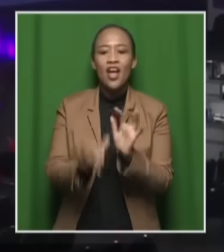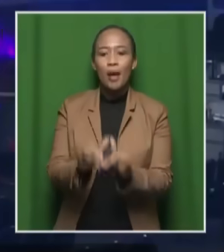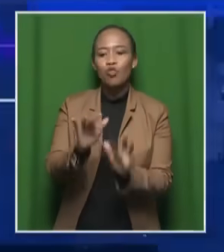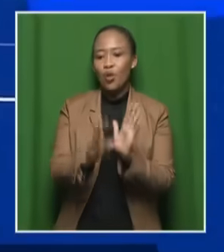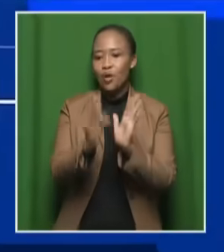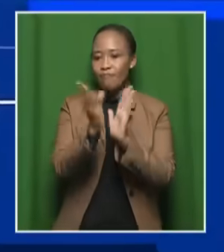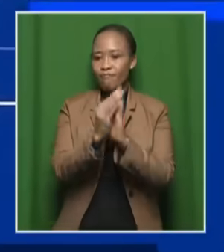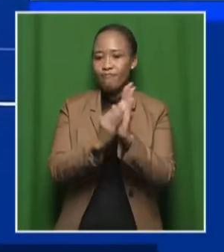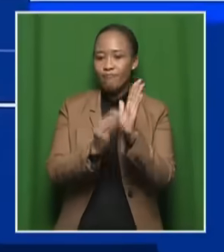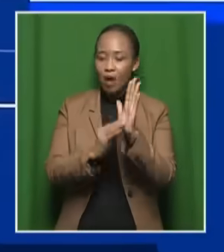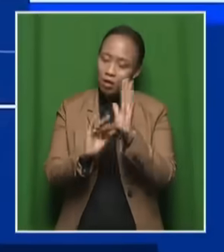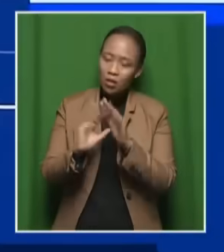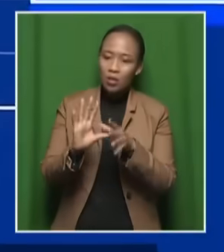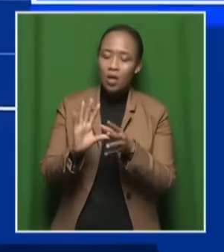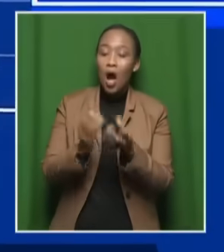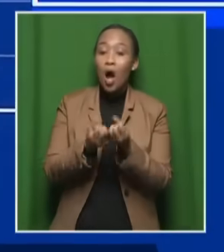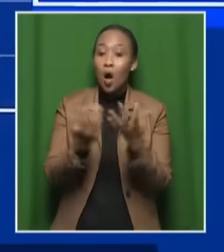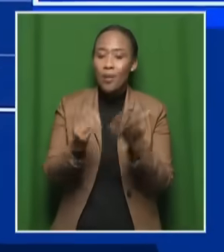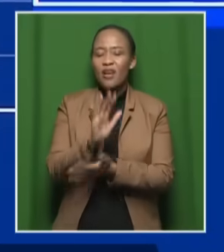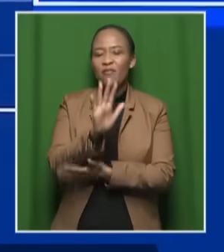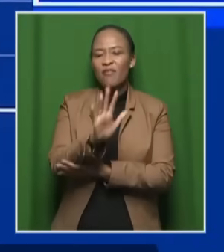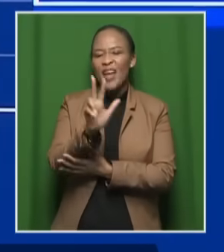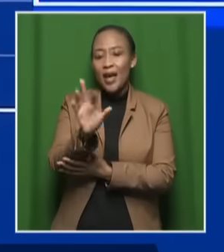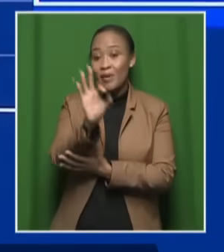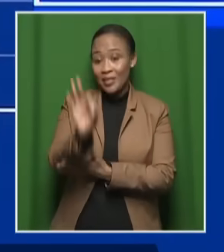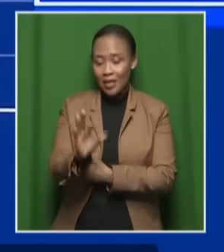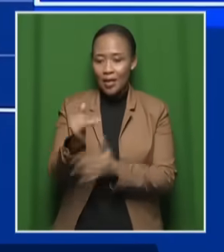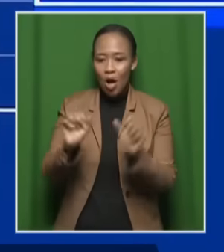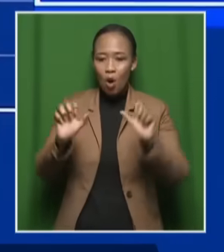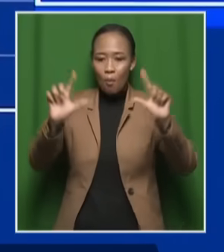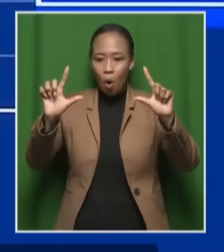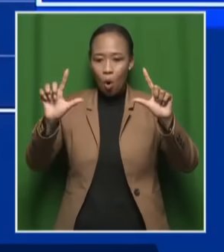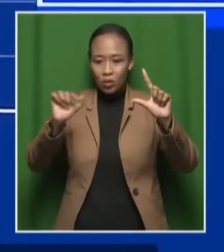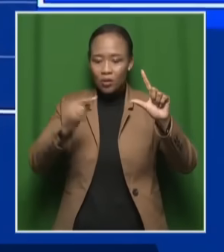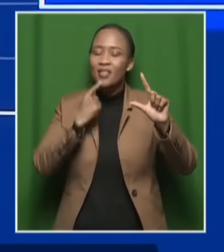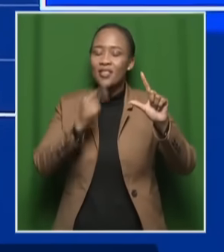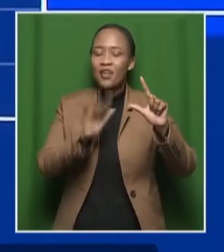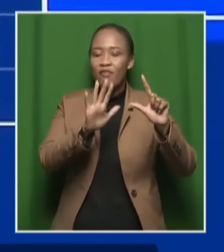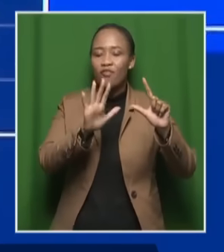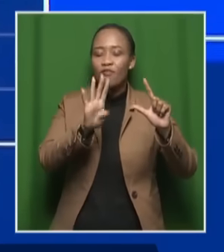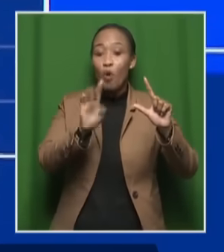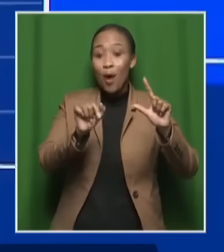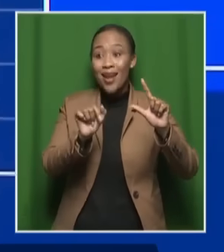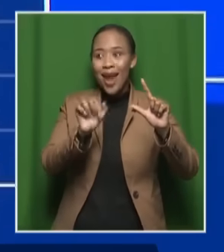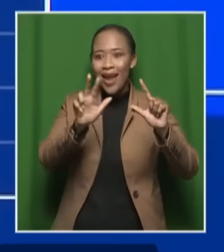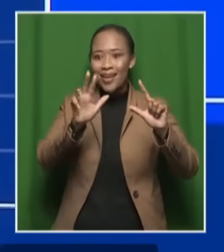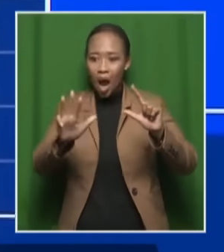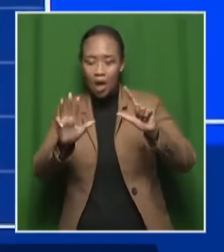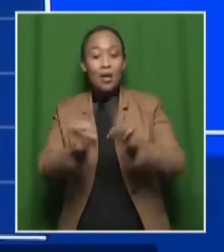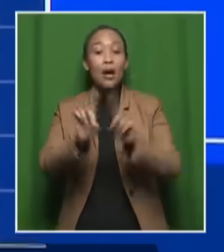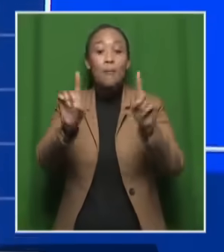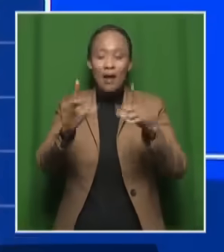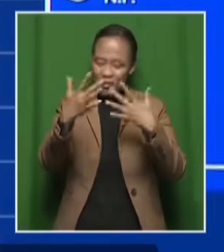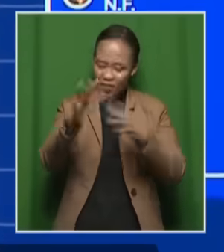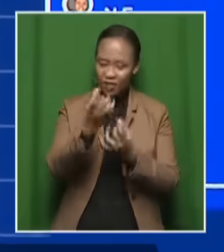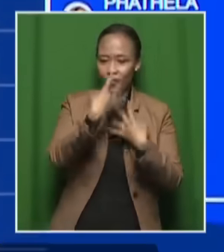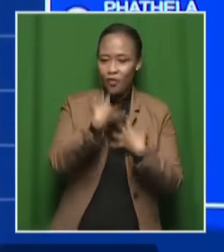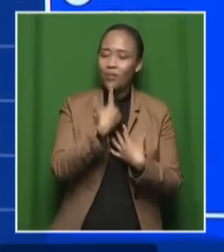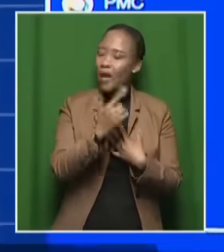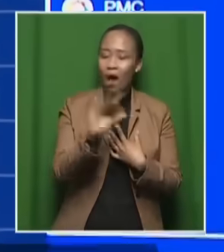around 58%. I know the board says 54.89, but he said they are now at